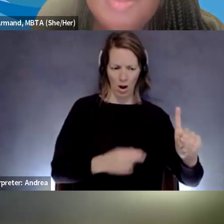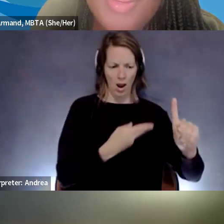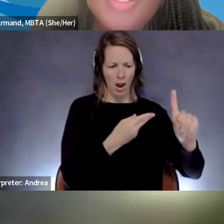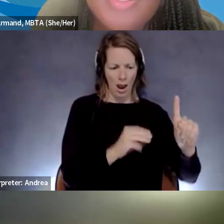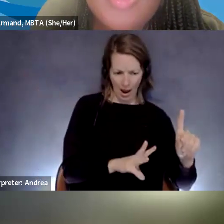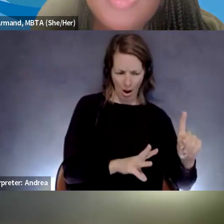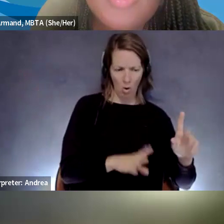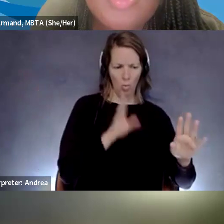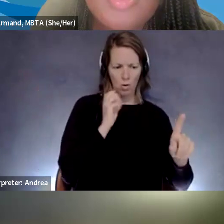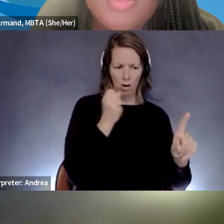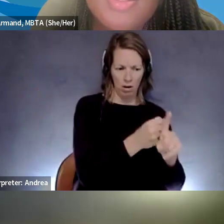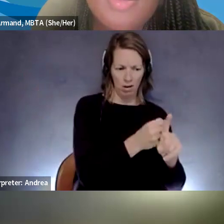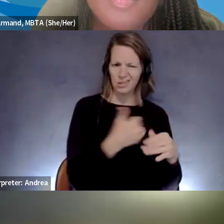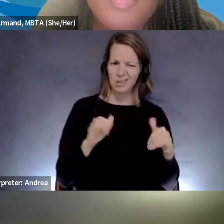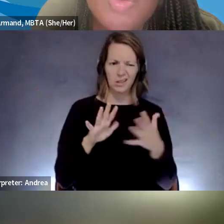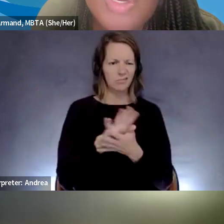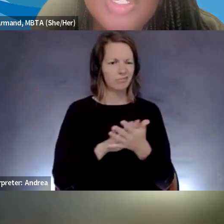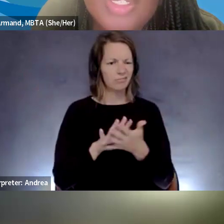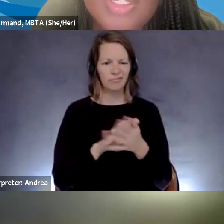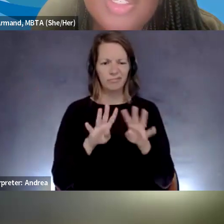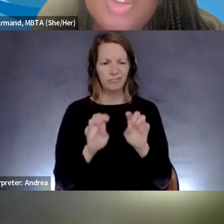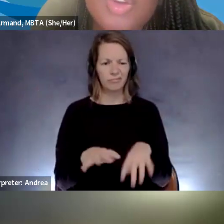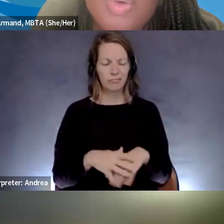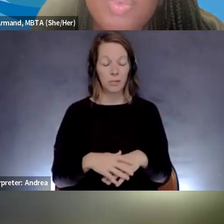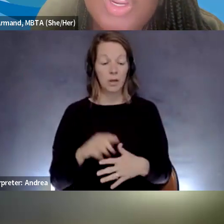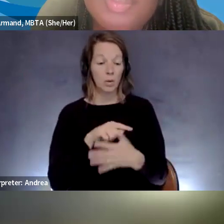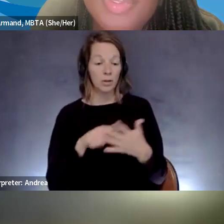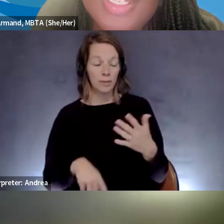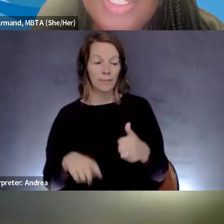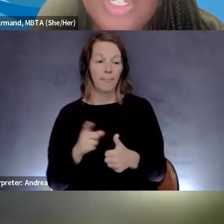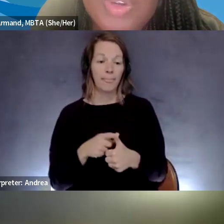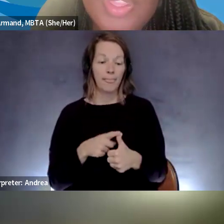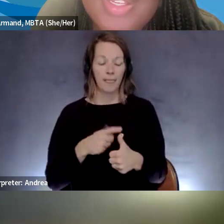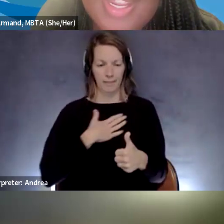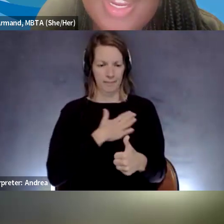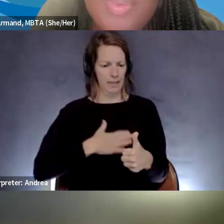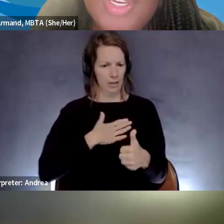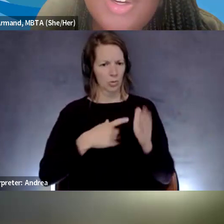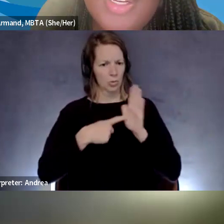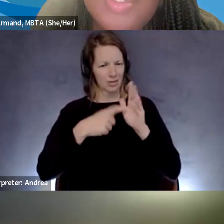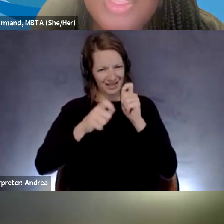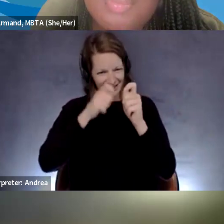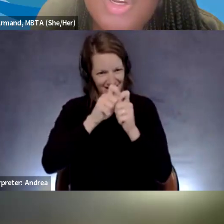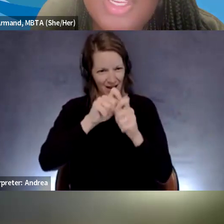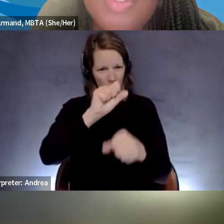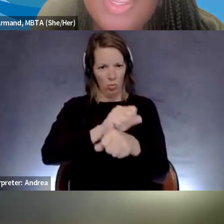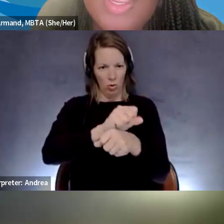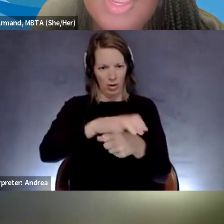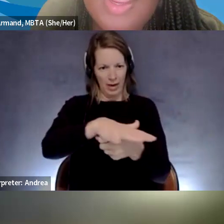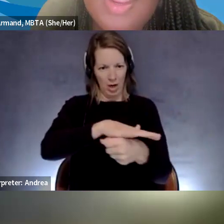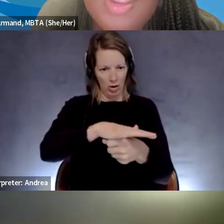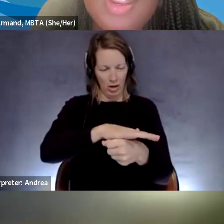will impact us is still not clear. Questions. 1, please show the exact work areas with marking